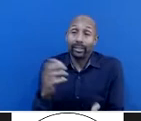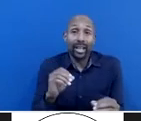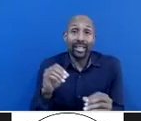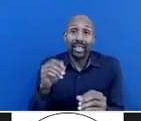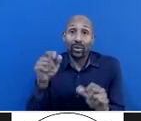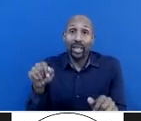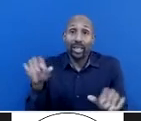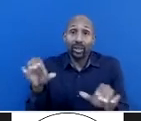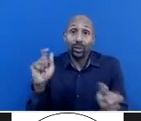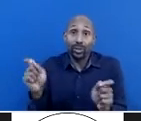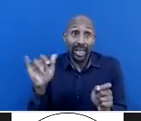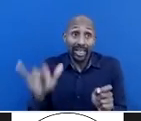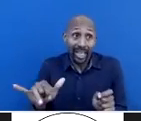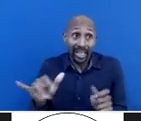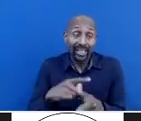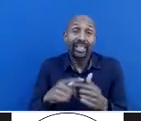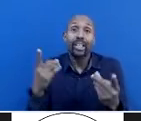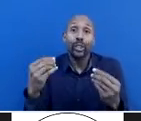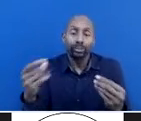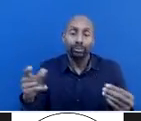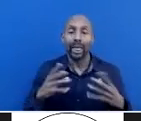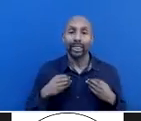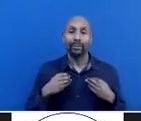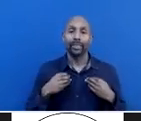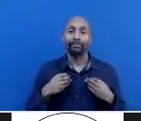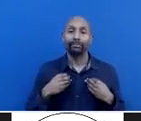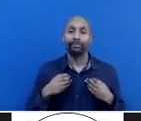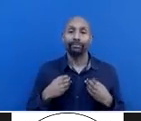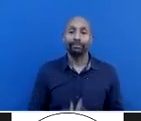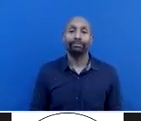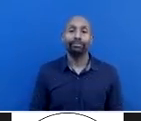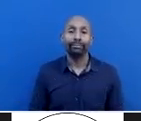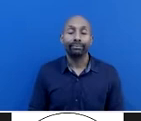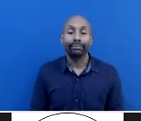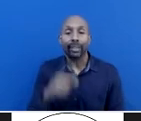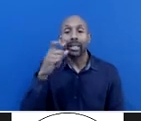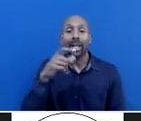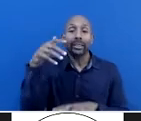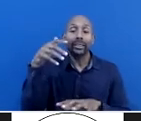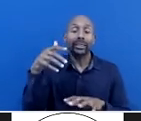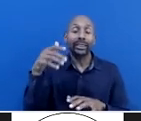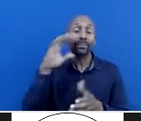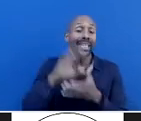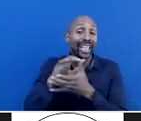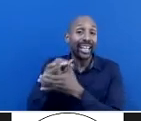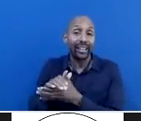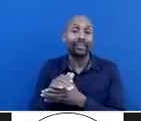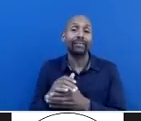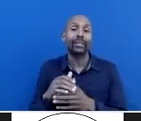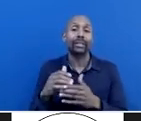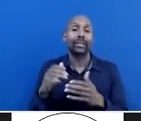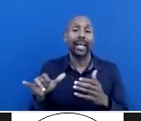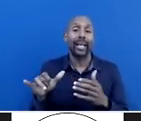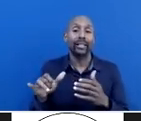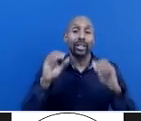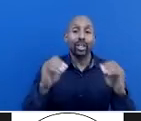Insofar as it is rooted in belief that no good or ill reaches the human being except that its ultimate